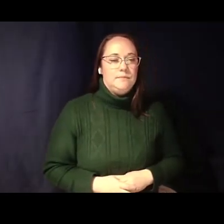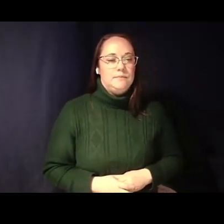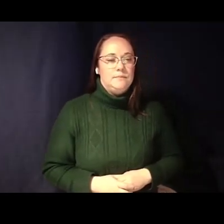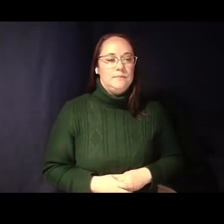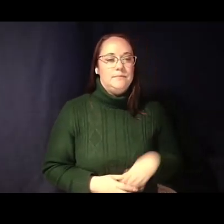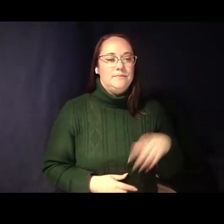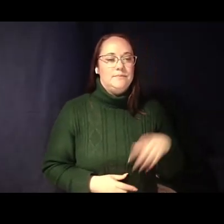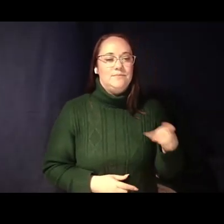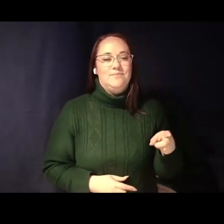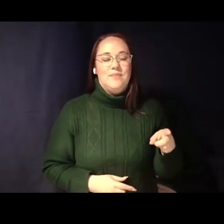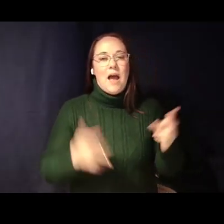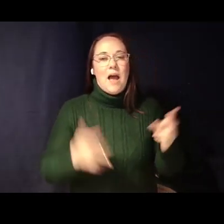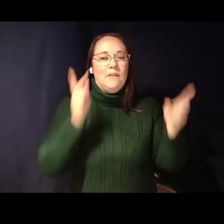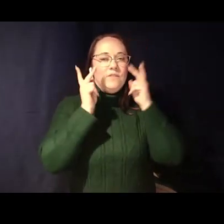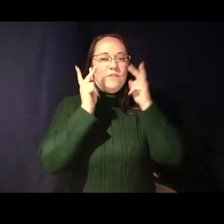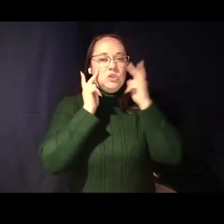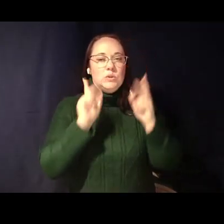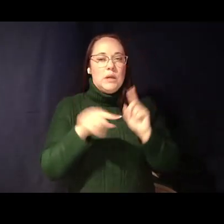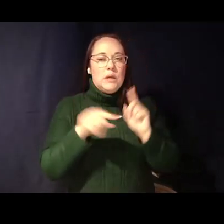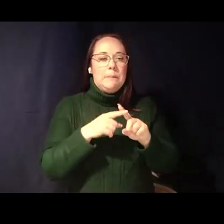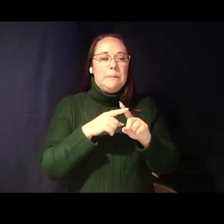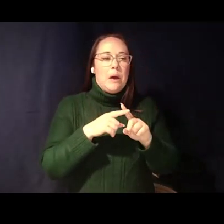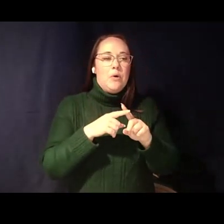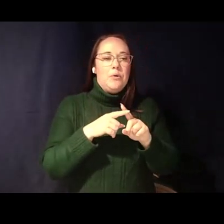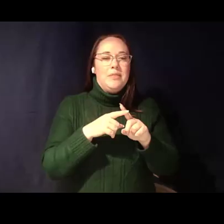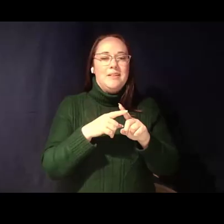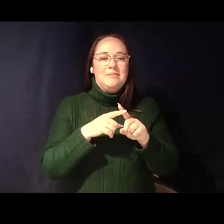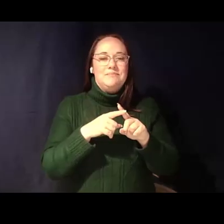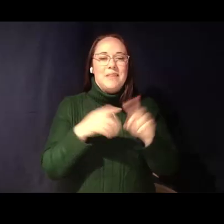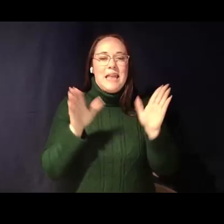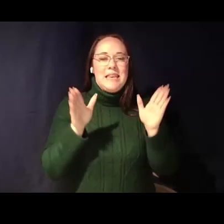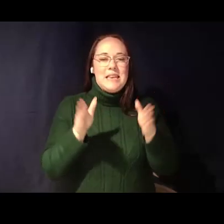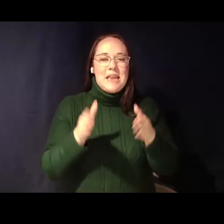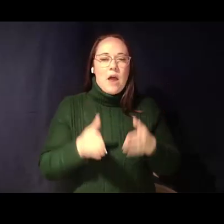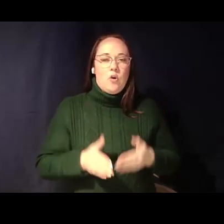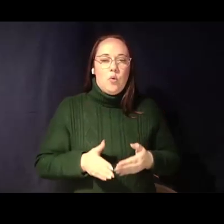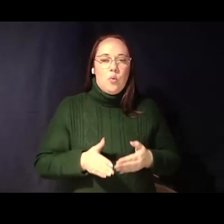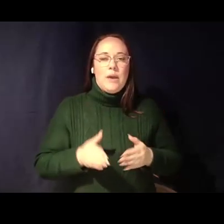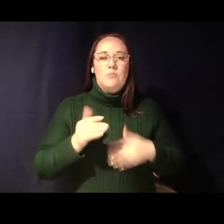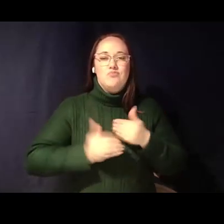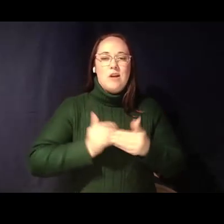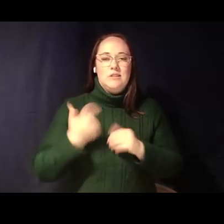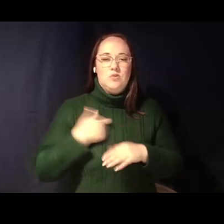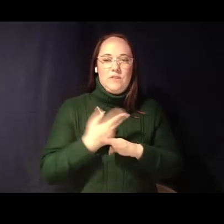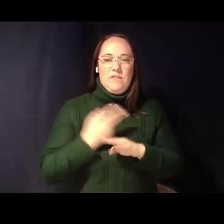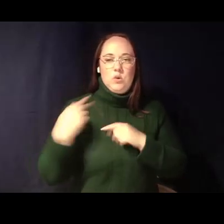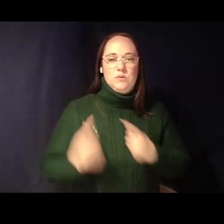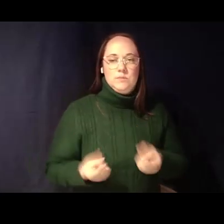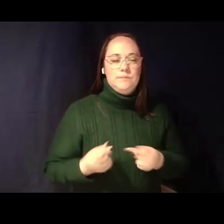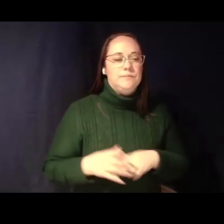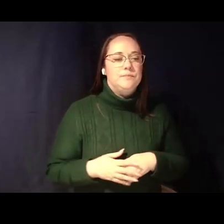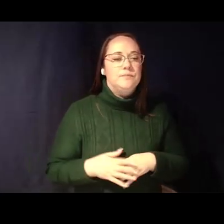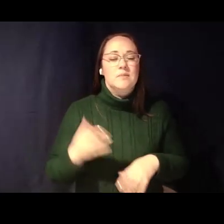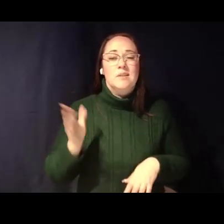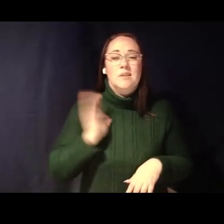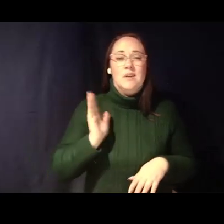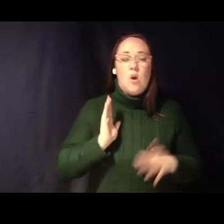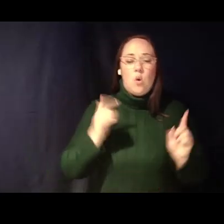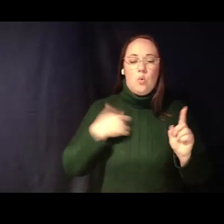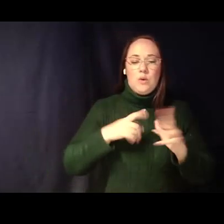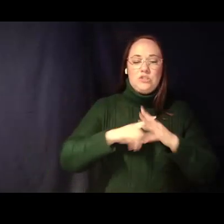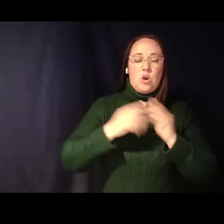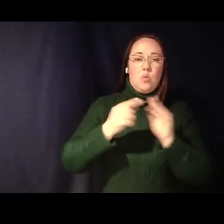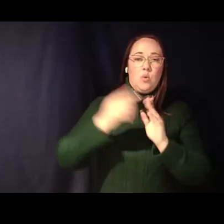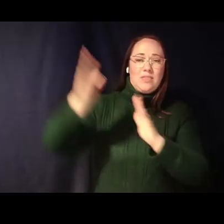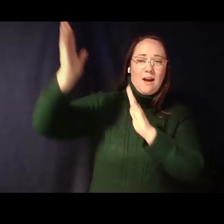This gives a visual of the kind of narrowing process that we have undertaken here. As I said before, we started with the very highest